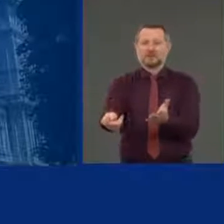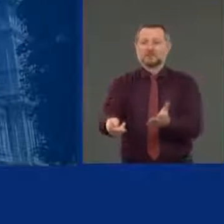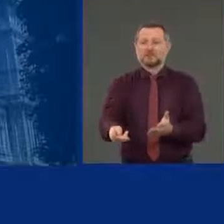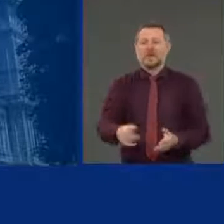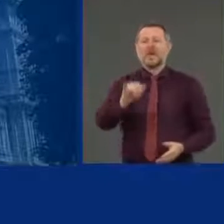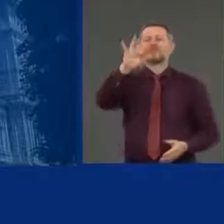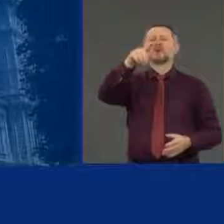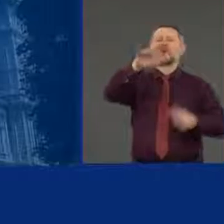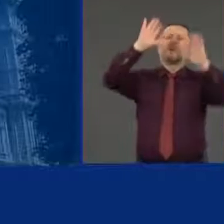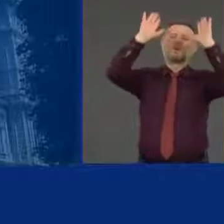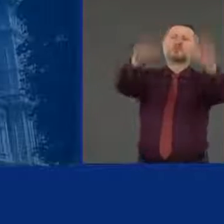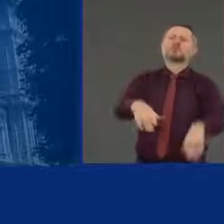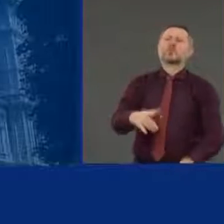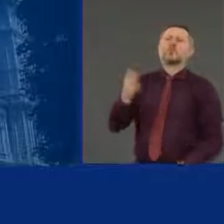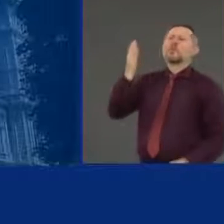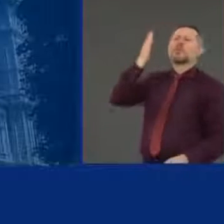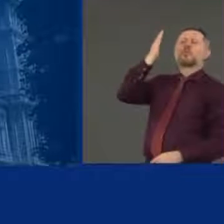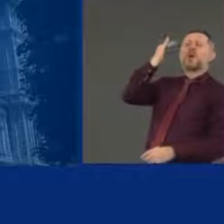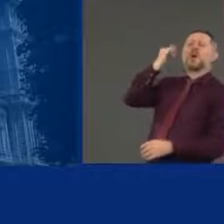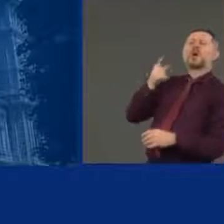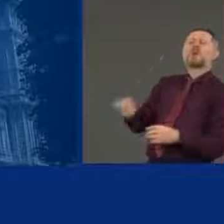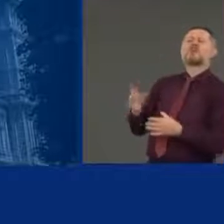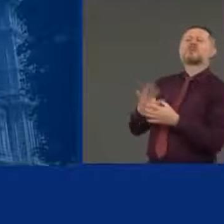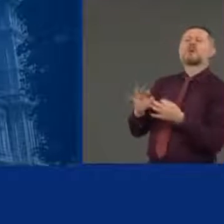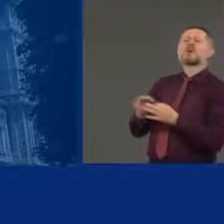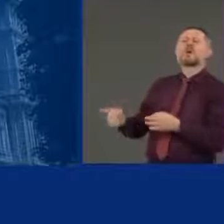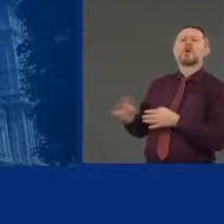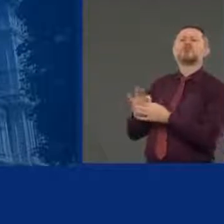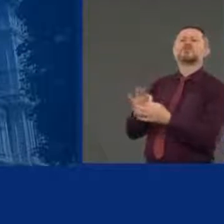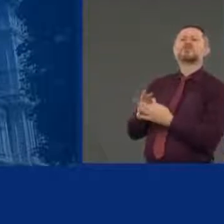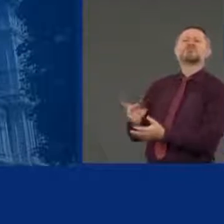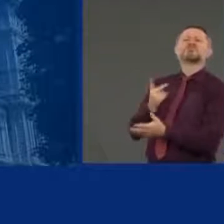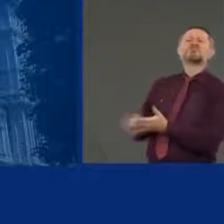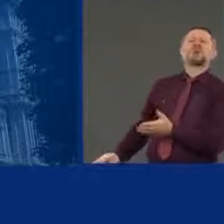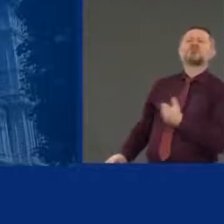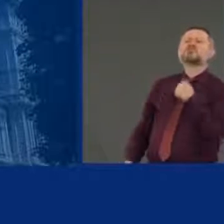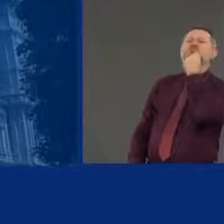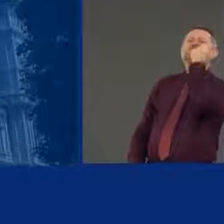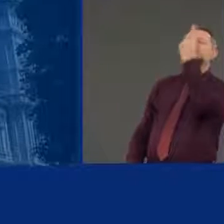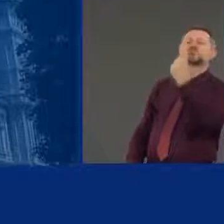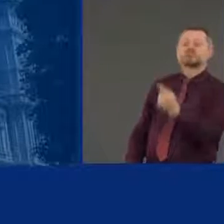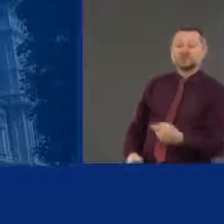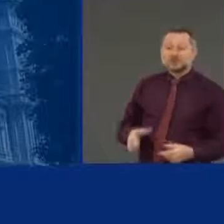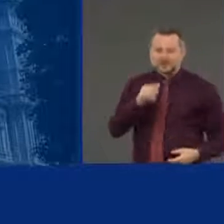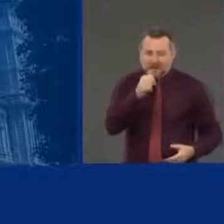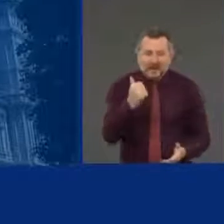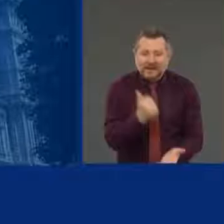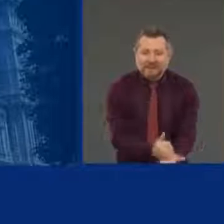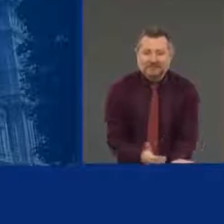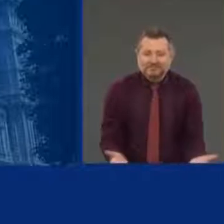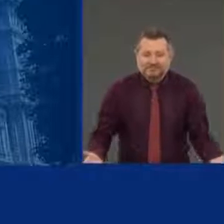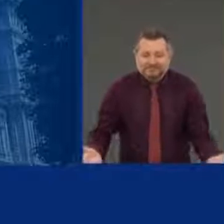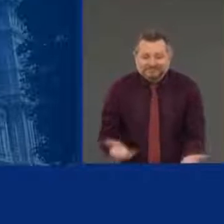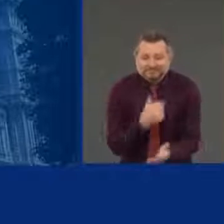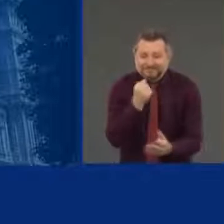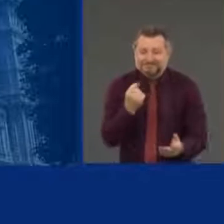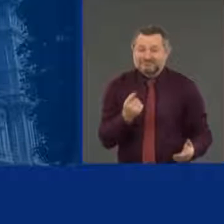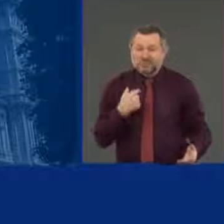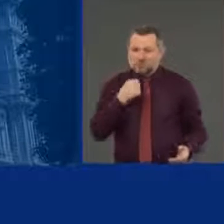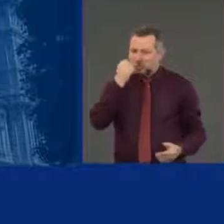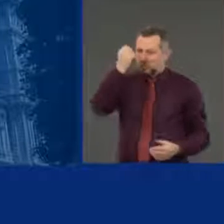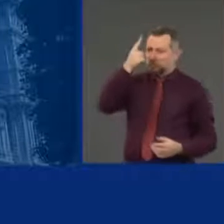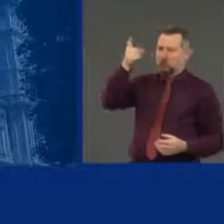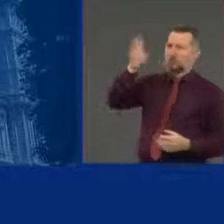you say the relationship isn't working. I don't know why you say there's no trust, there's